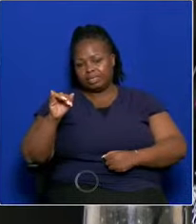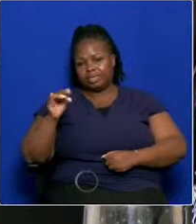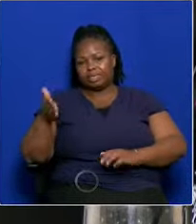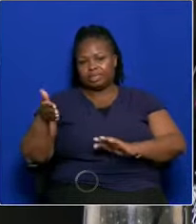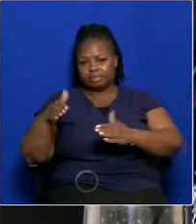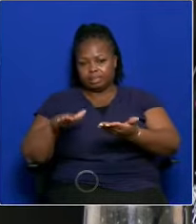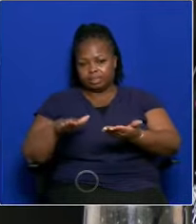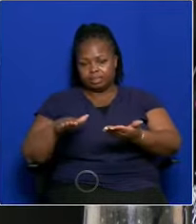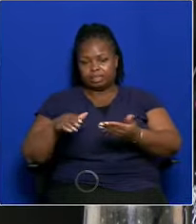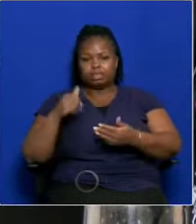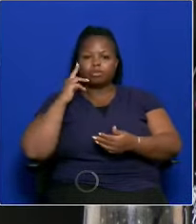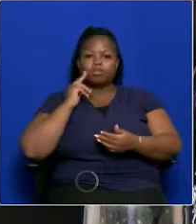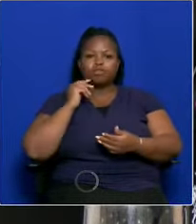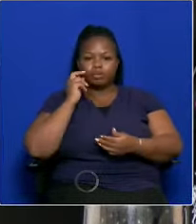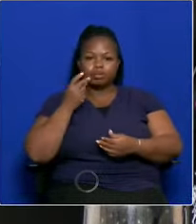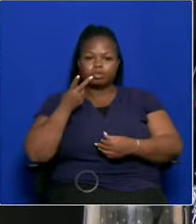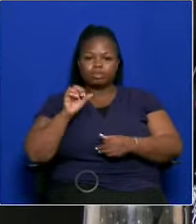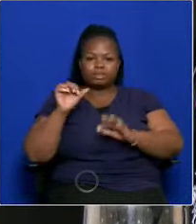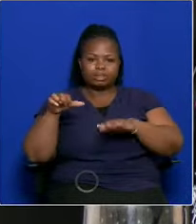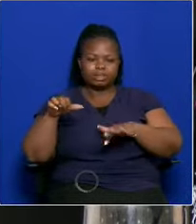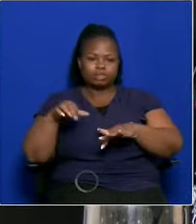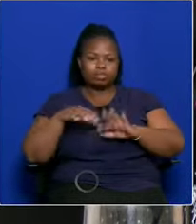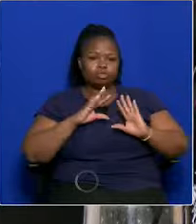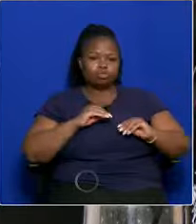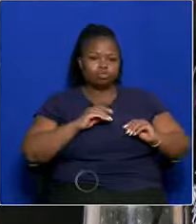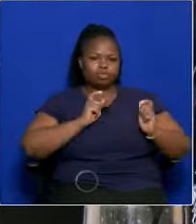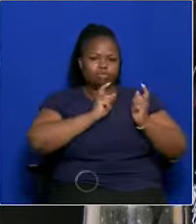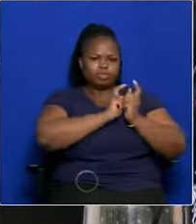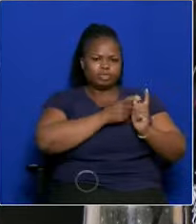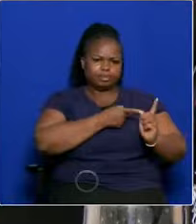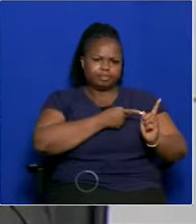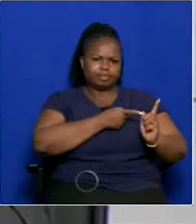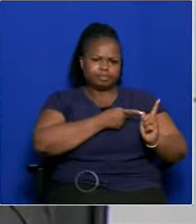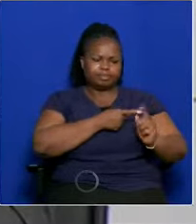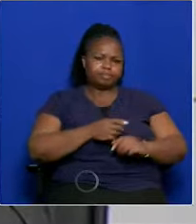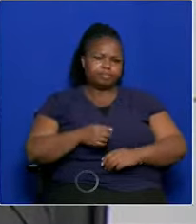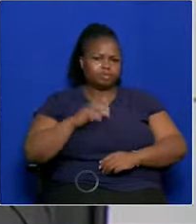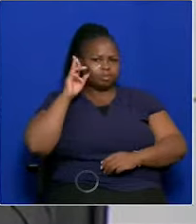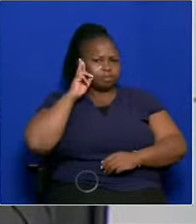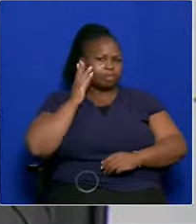you stopped meeting with him. So do you recall when?